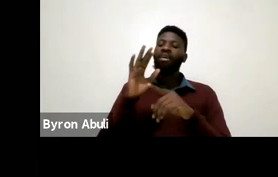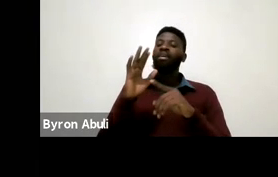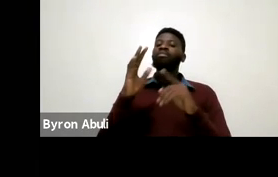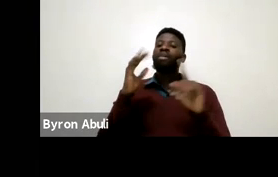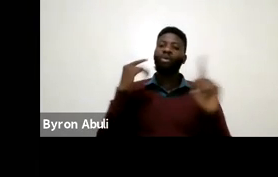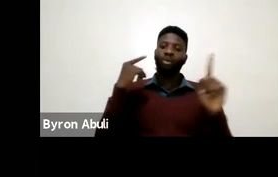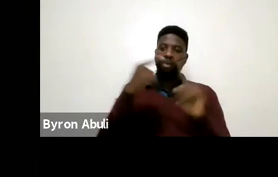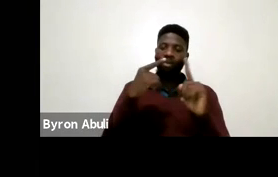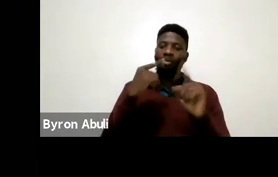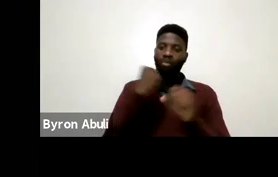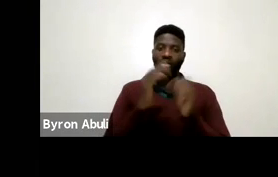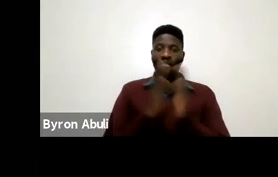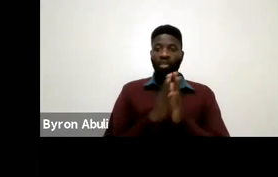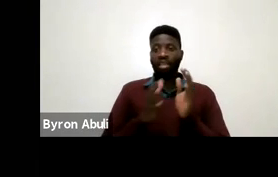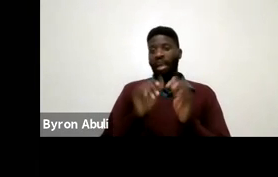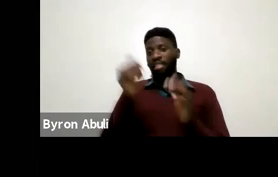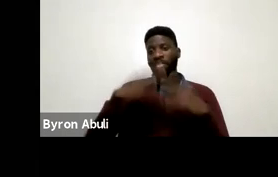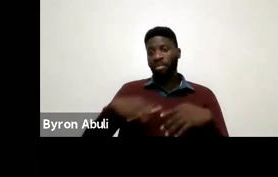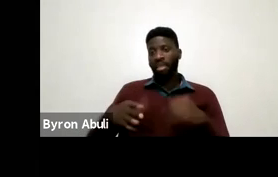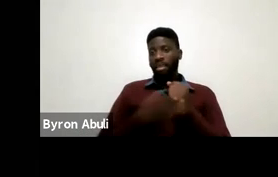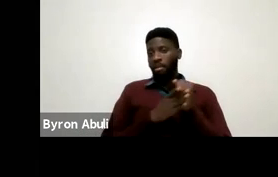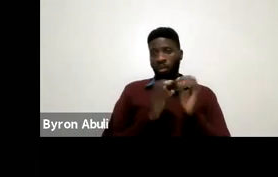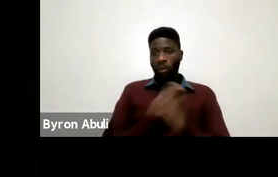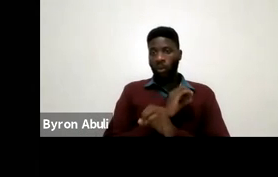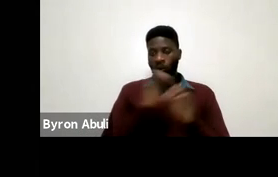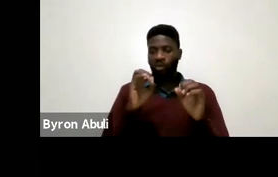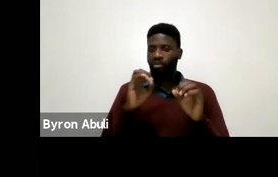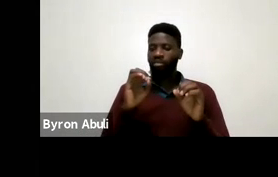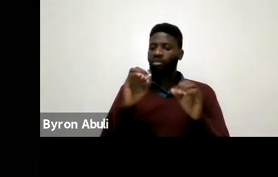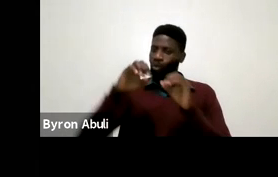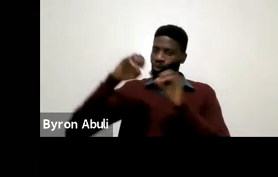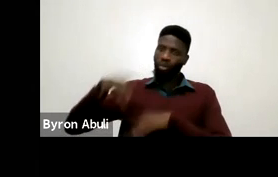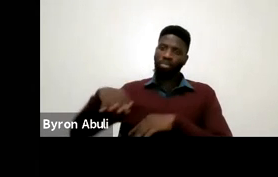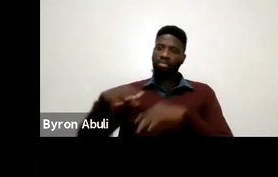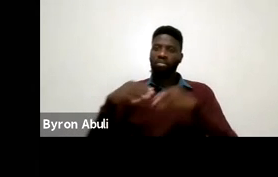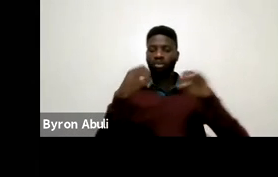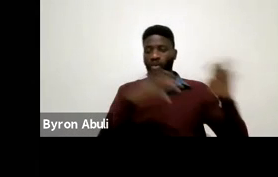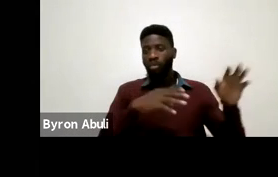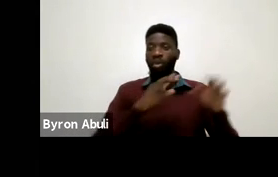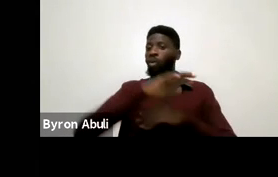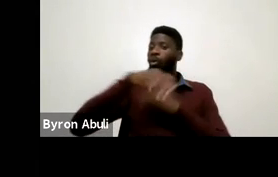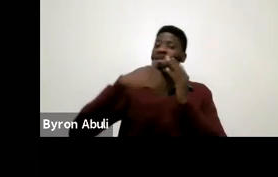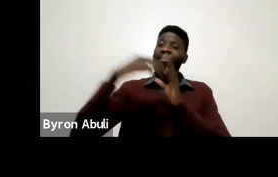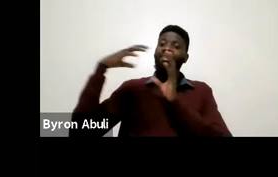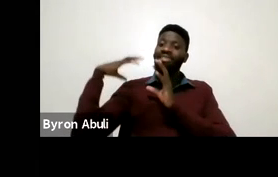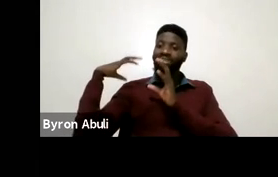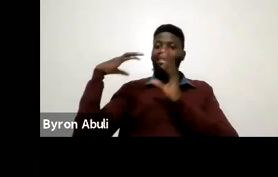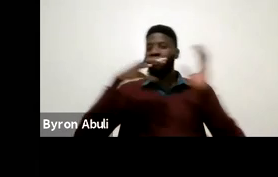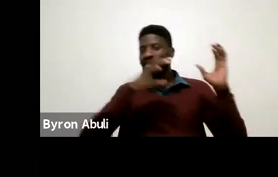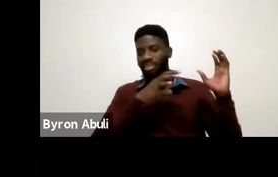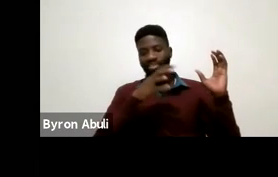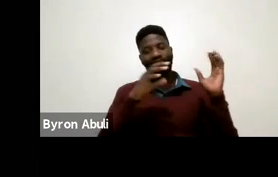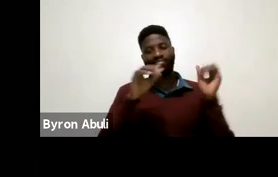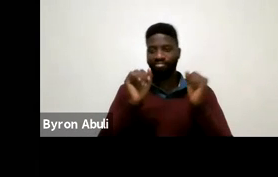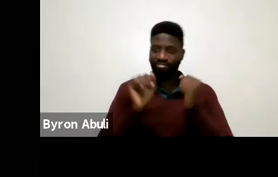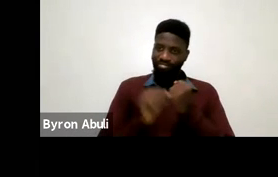it's your duty to drop them along the way so that you control the goal. Otherwise, if you carry everybody, you may not be able to carry the